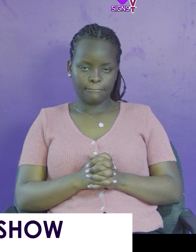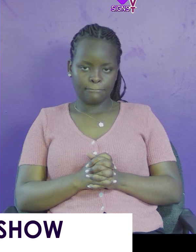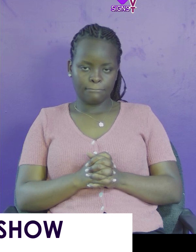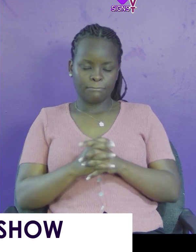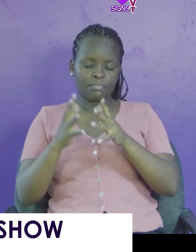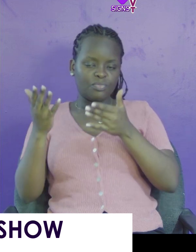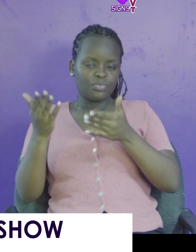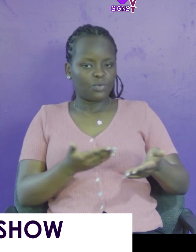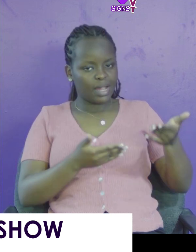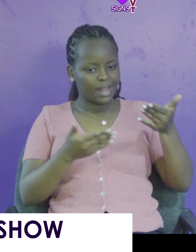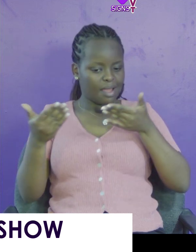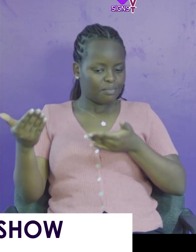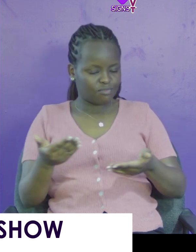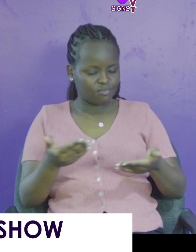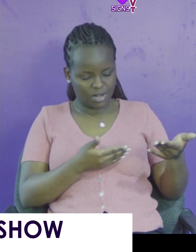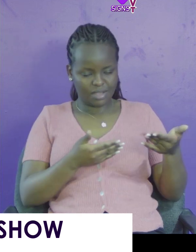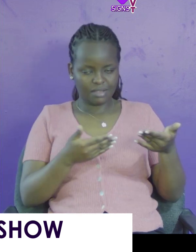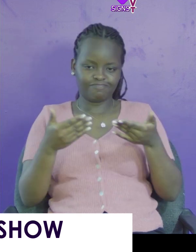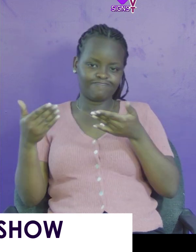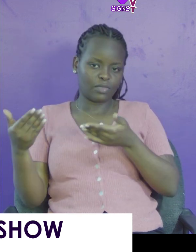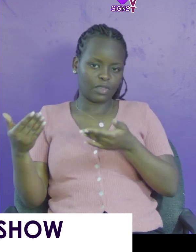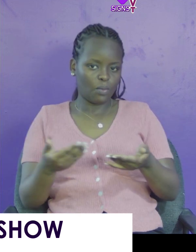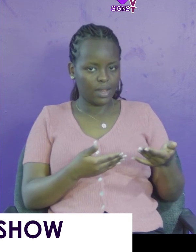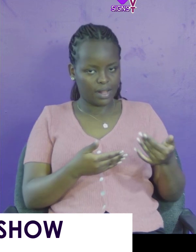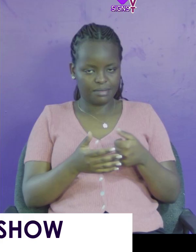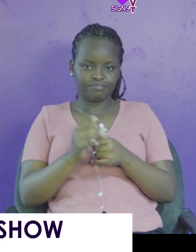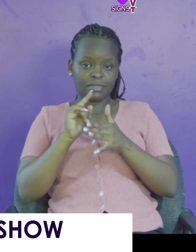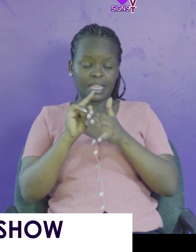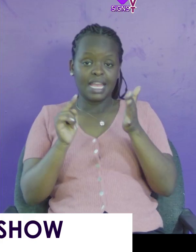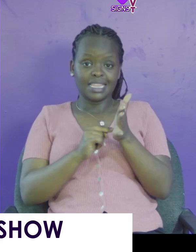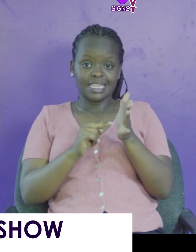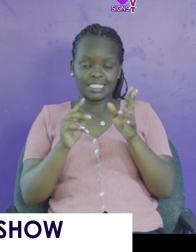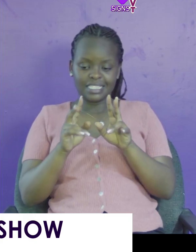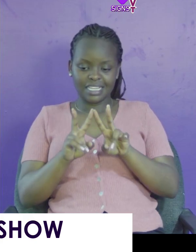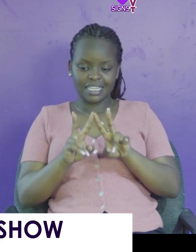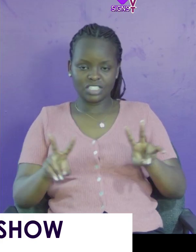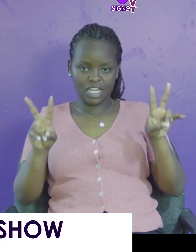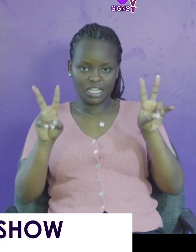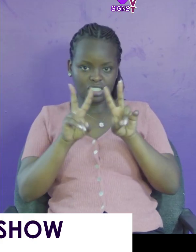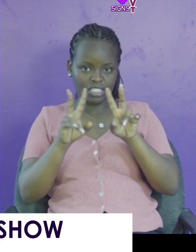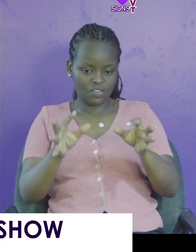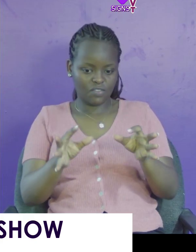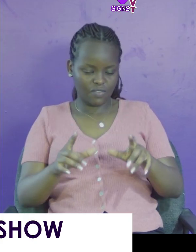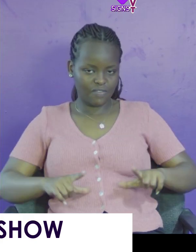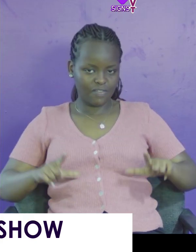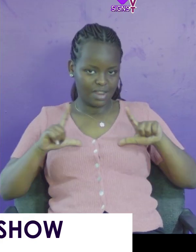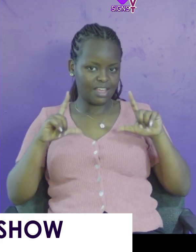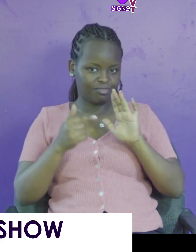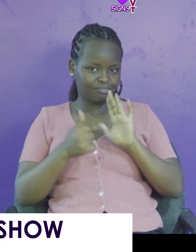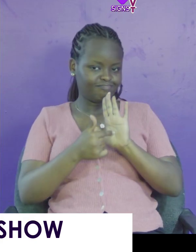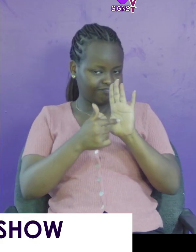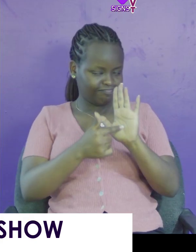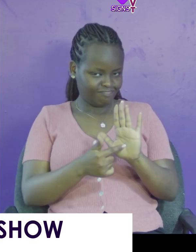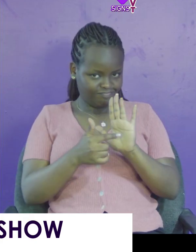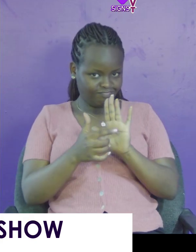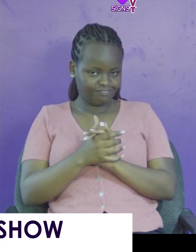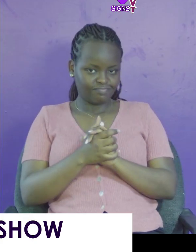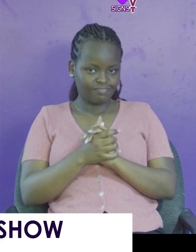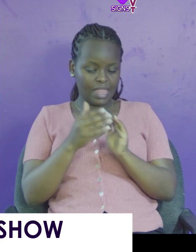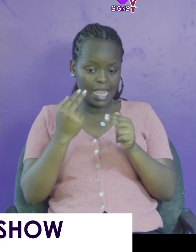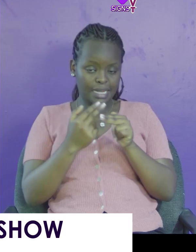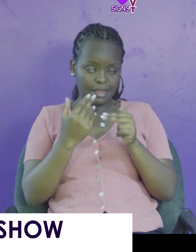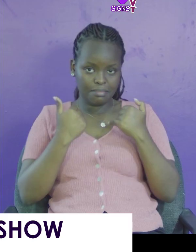Welcome, welcome, welcome, welcome. This is the Treasures of Life show. And my name